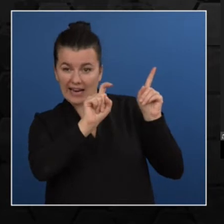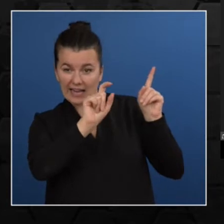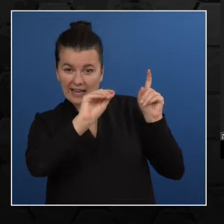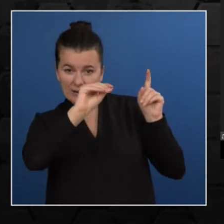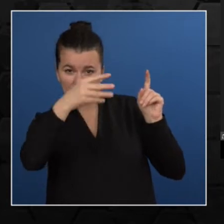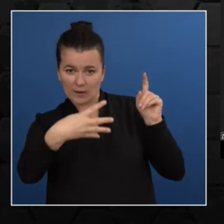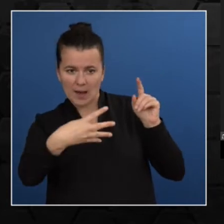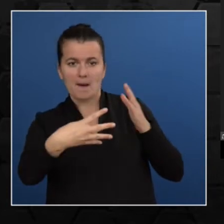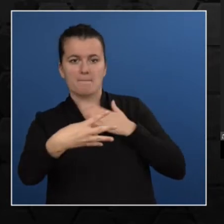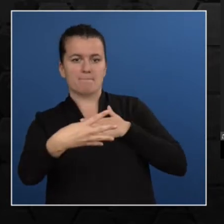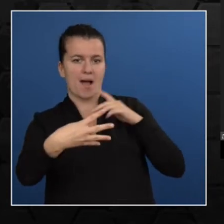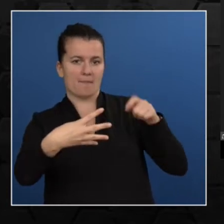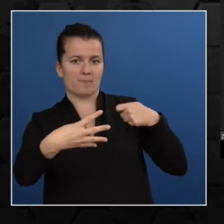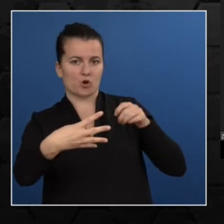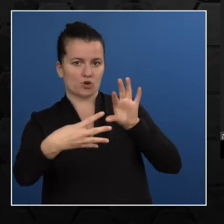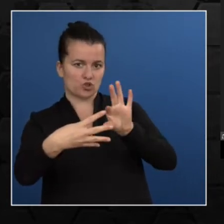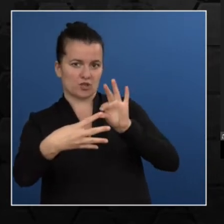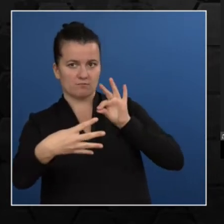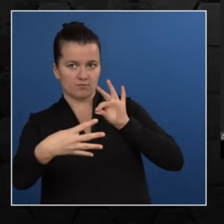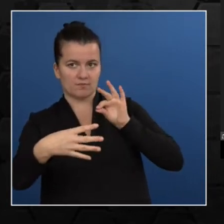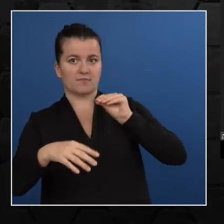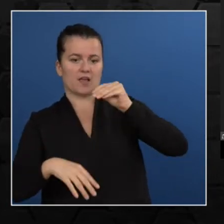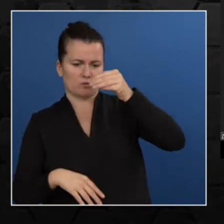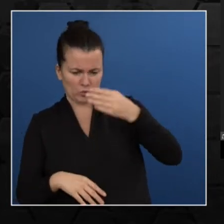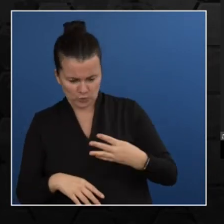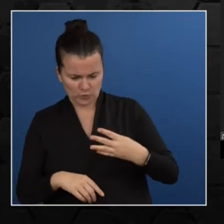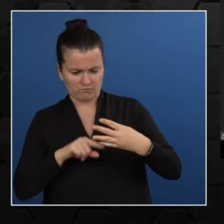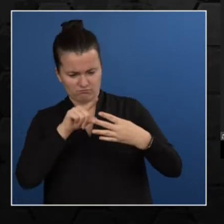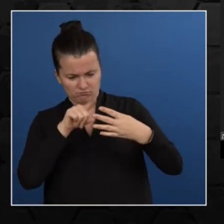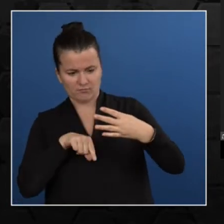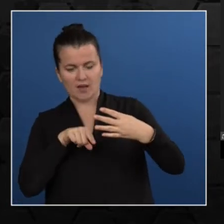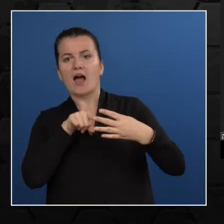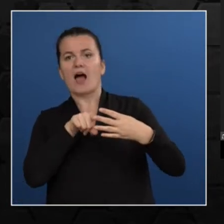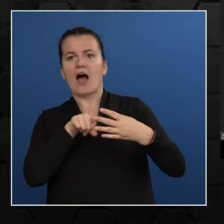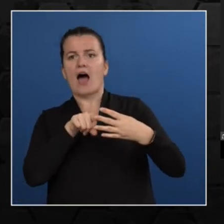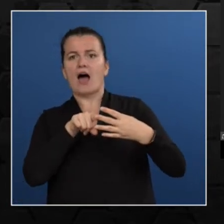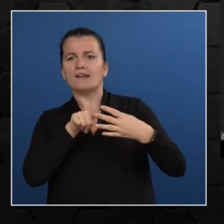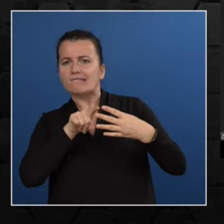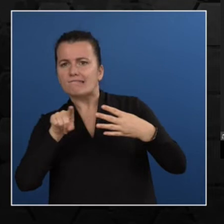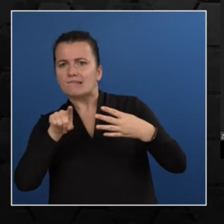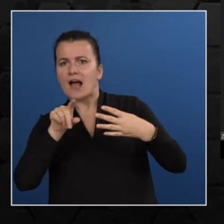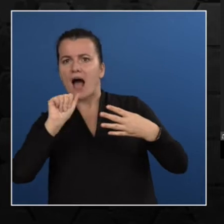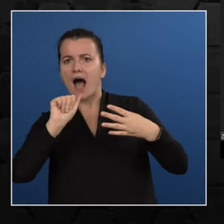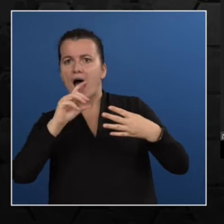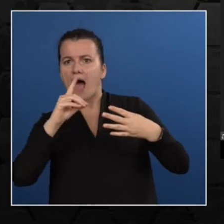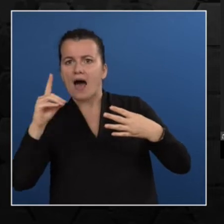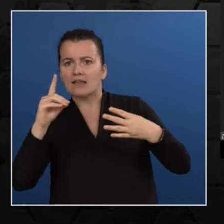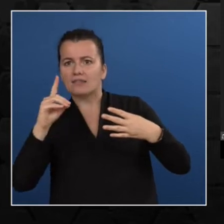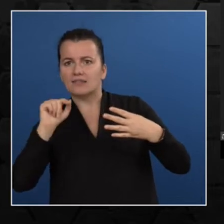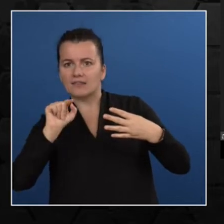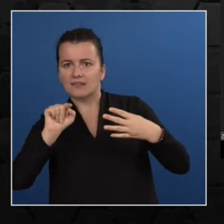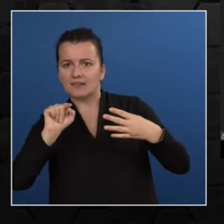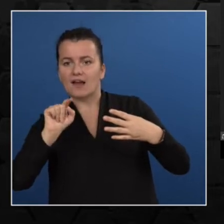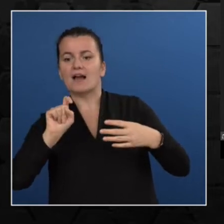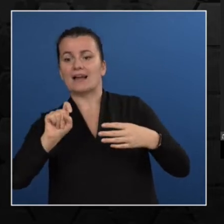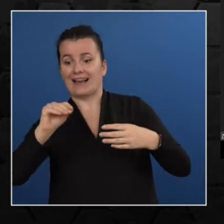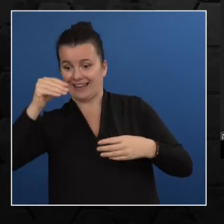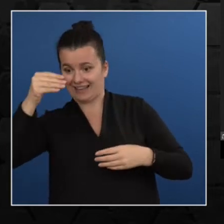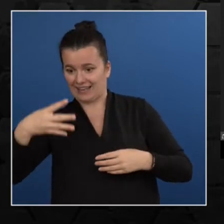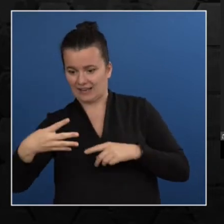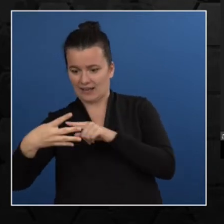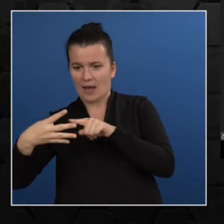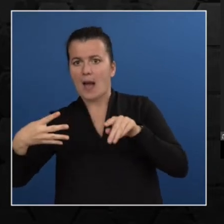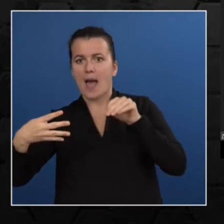and you're gonna see all these options and you're just gonna come to add. Once you come to add, you'll see machine learning models in green over